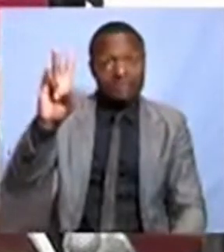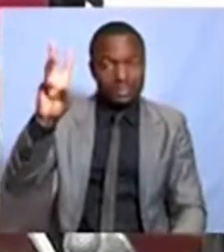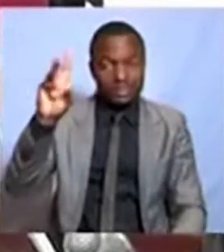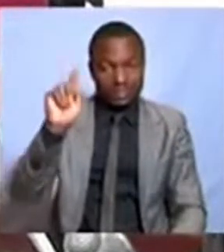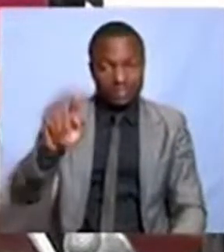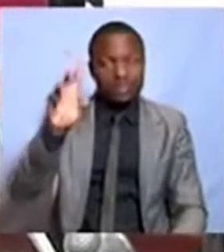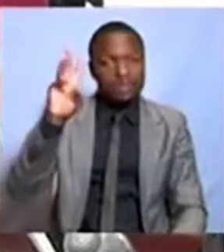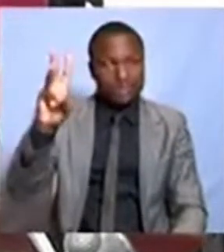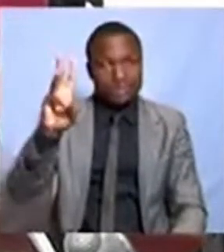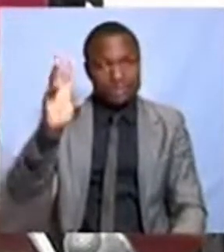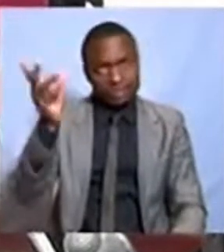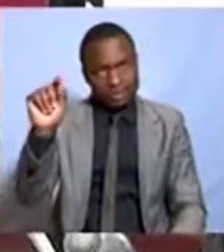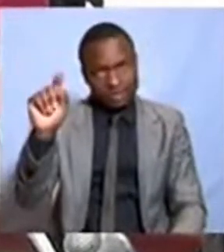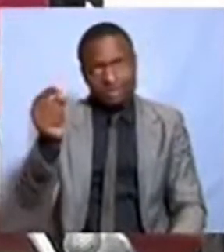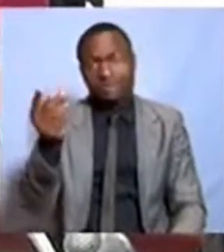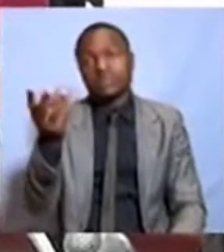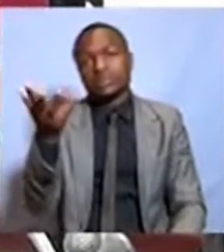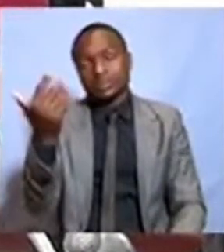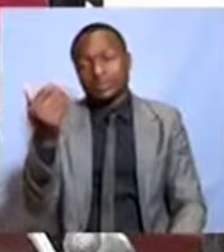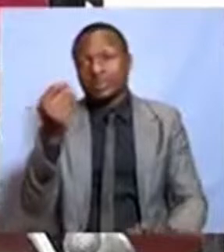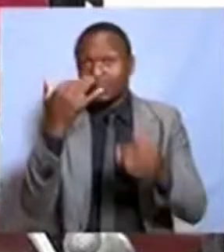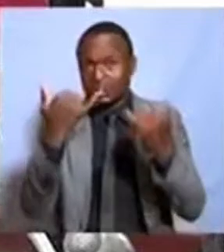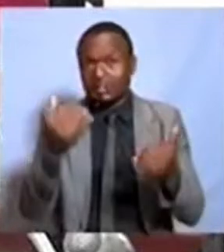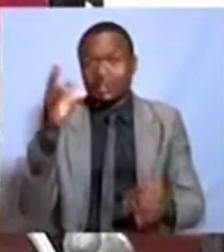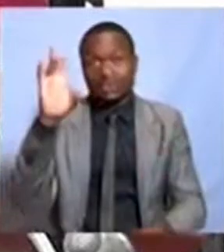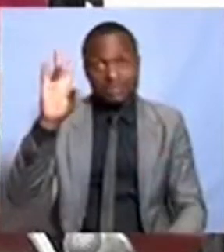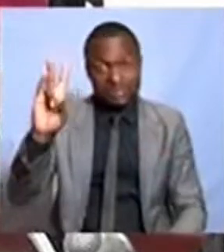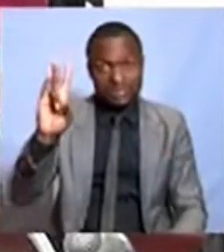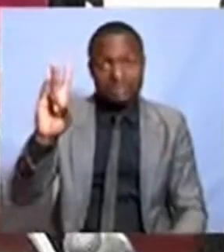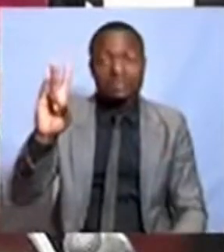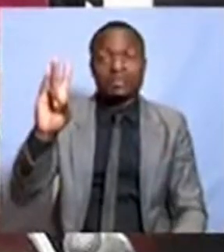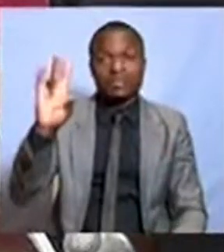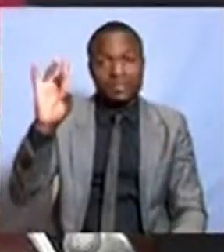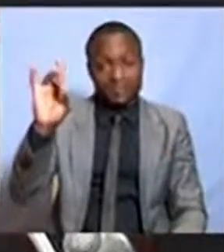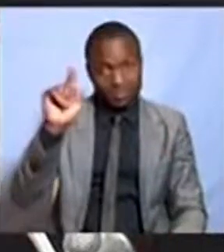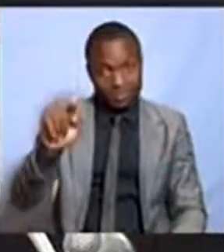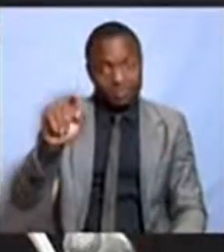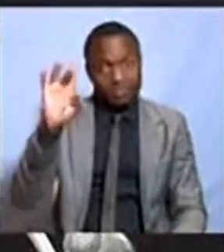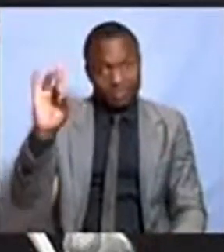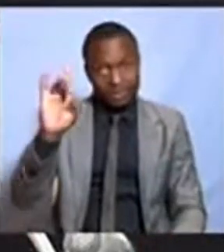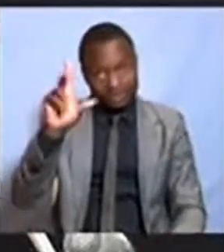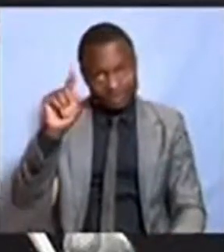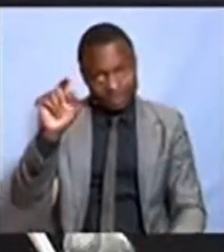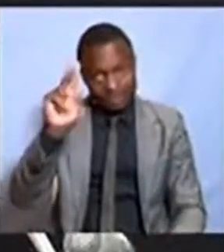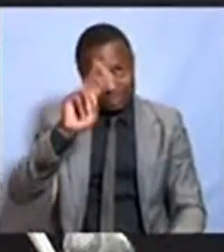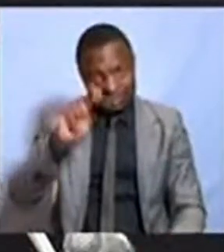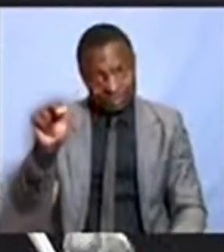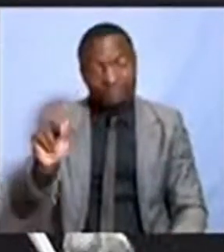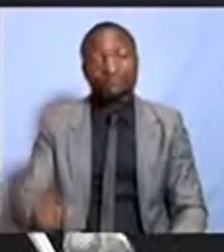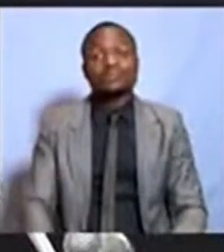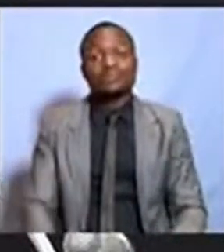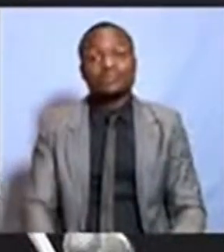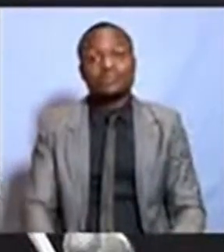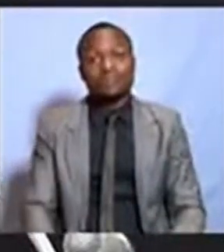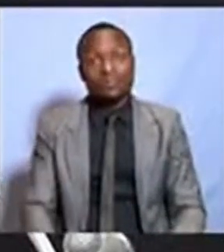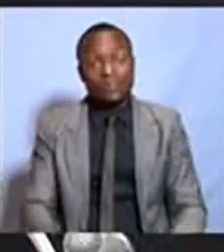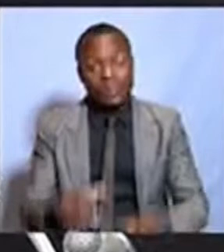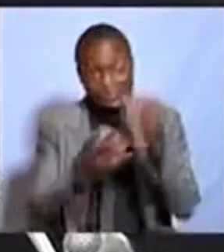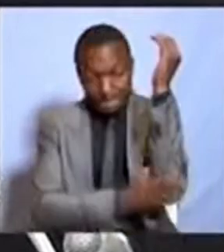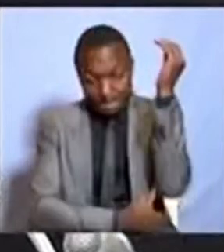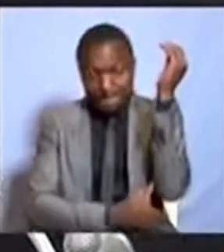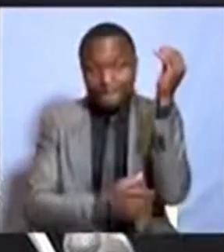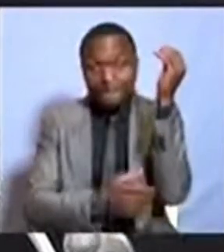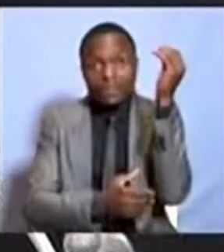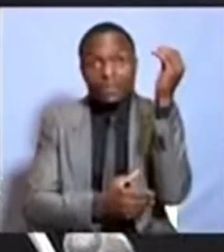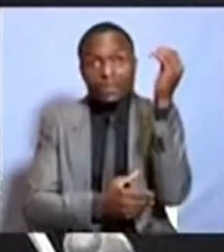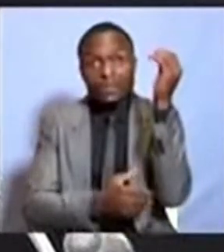in 2015 and are now at 78.8 in 2022. Therefore, it's shown that the poverty levels have actually